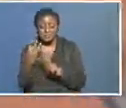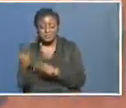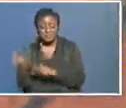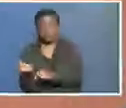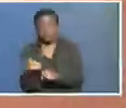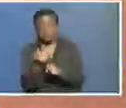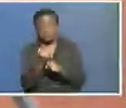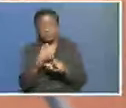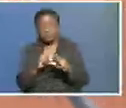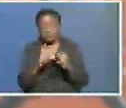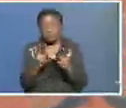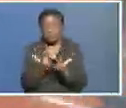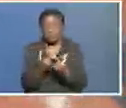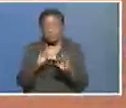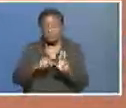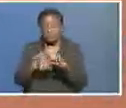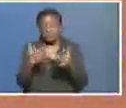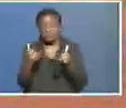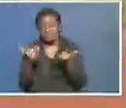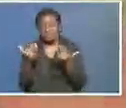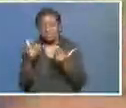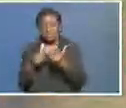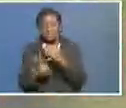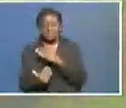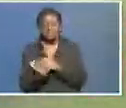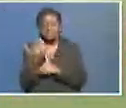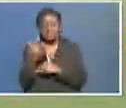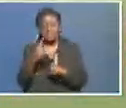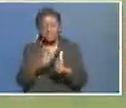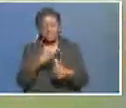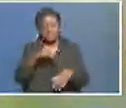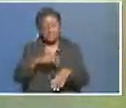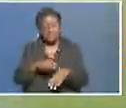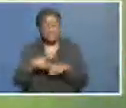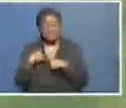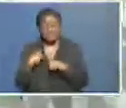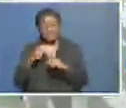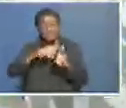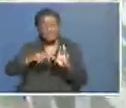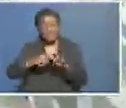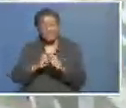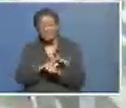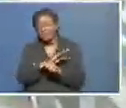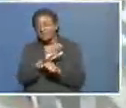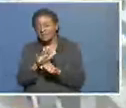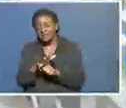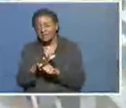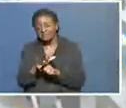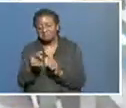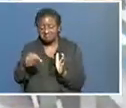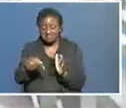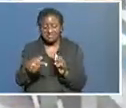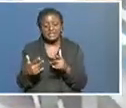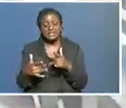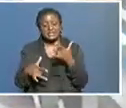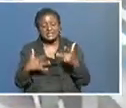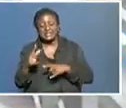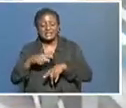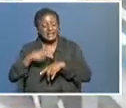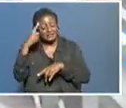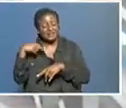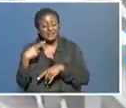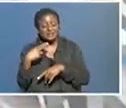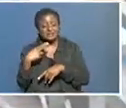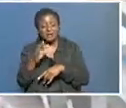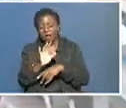morning. It's the first time players took to the field since the start of the COVID-19 pandemic. Today is an exciting time for us. Being off the field for